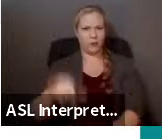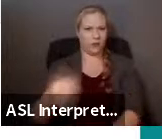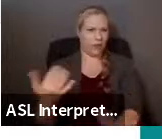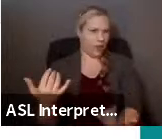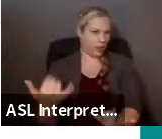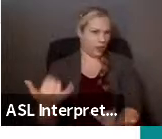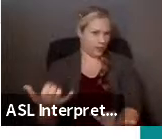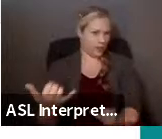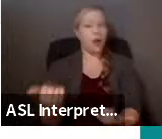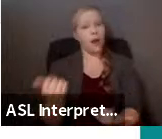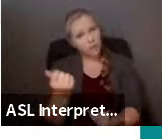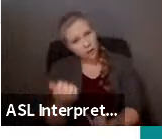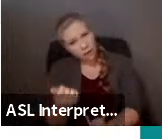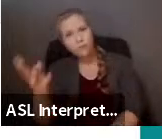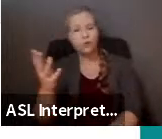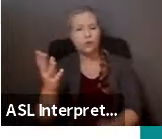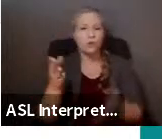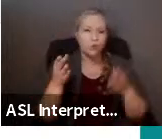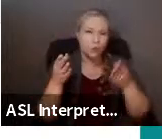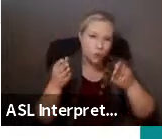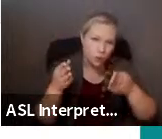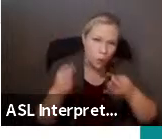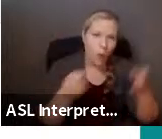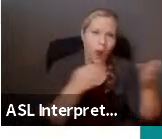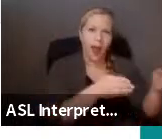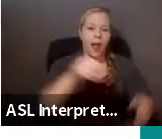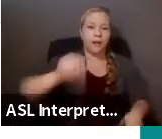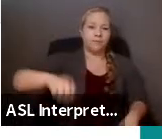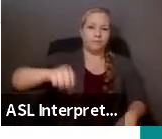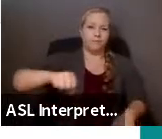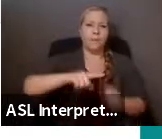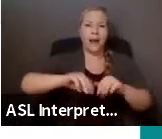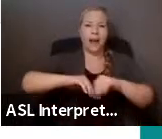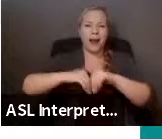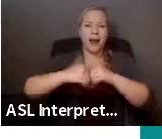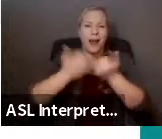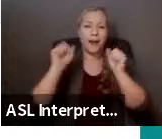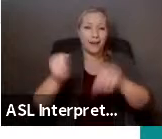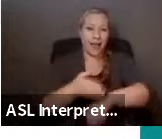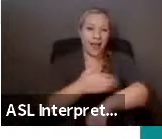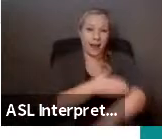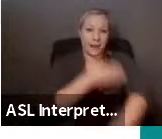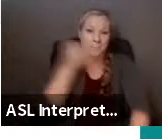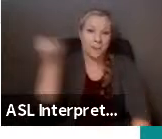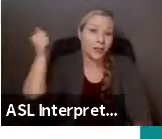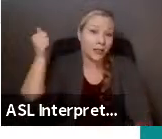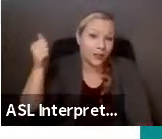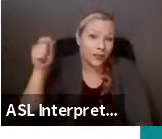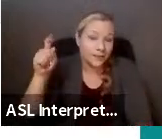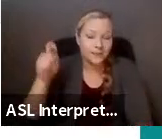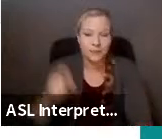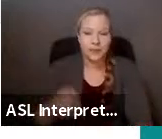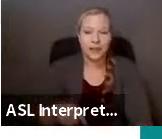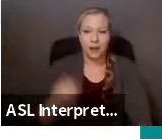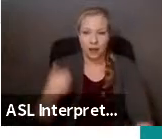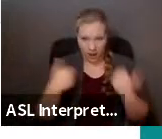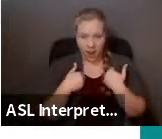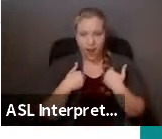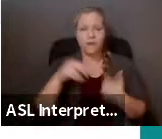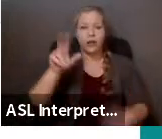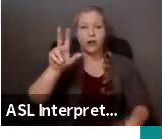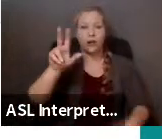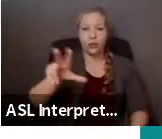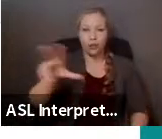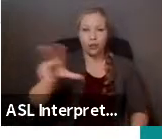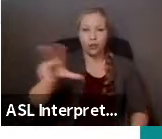But thinking about how we can make them even better. And so the overcrossings that we have at 33rd and 29th Street